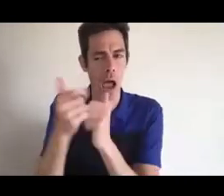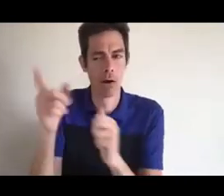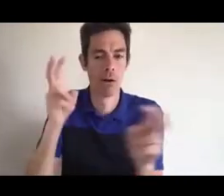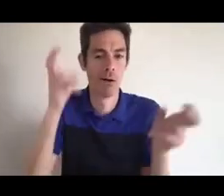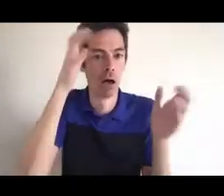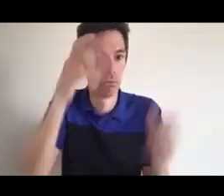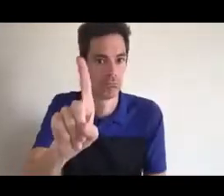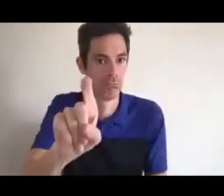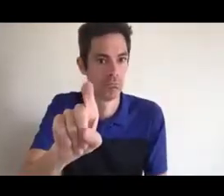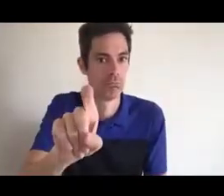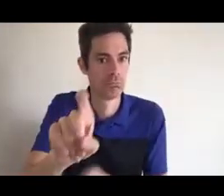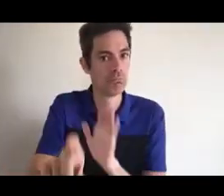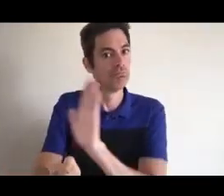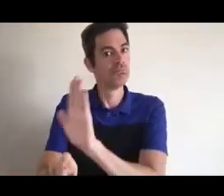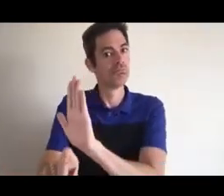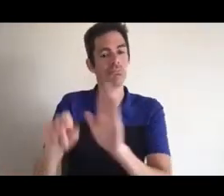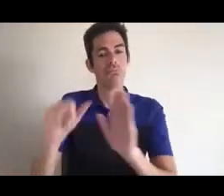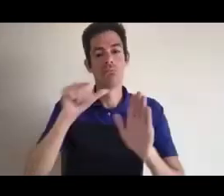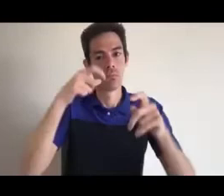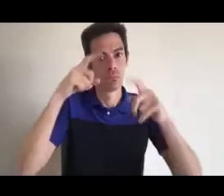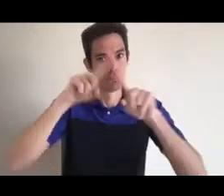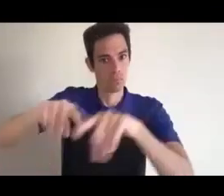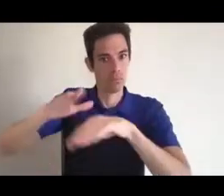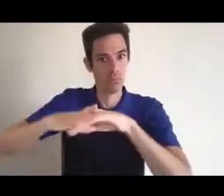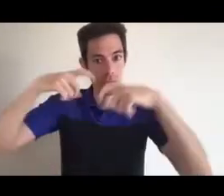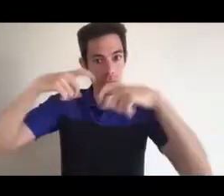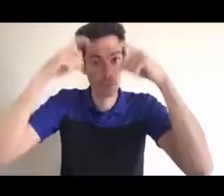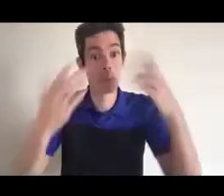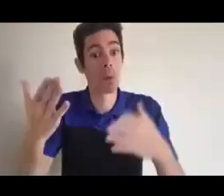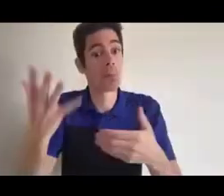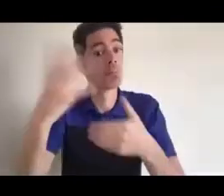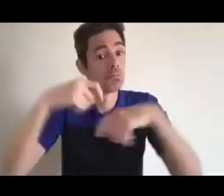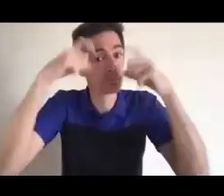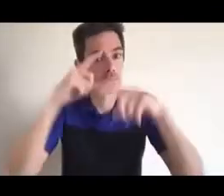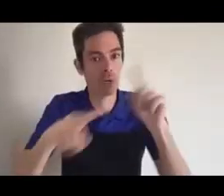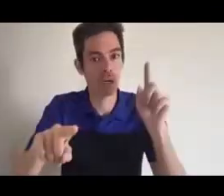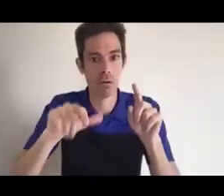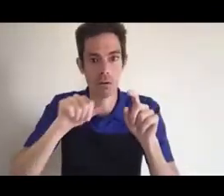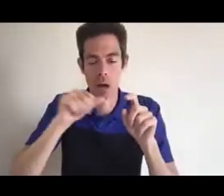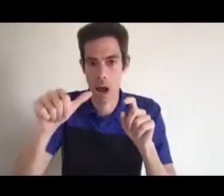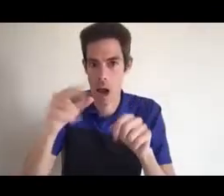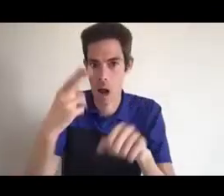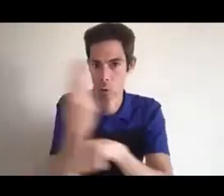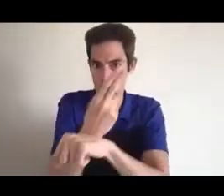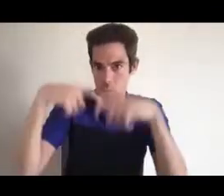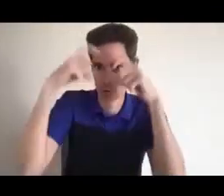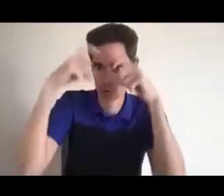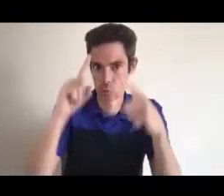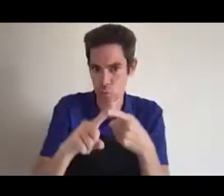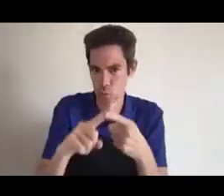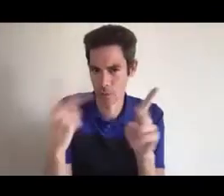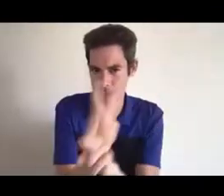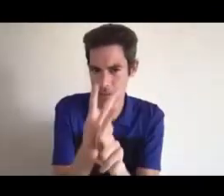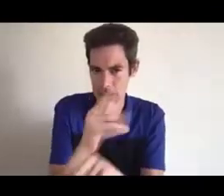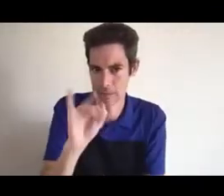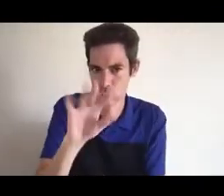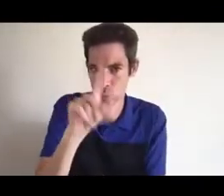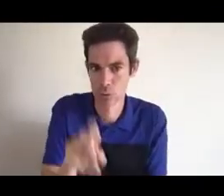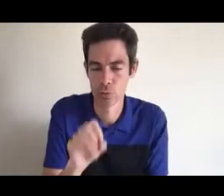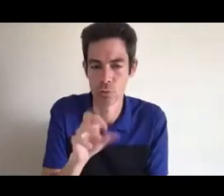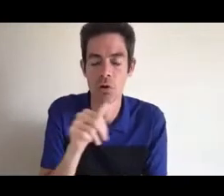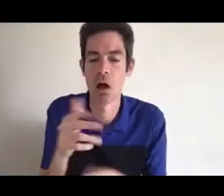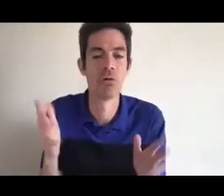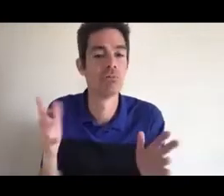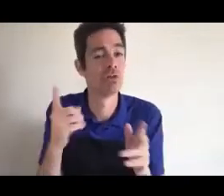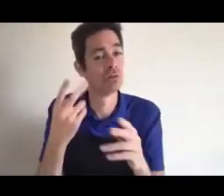hand-based questions. I don't know how, this concept was question mark, signed question mark, but not using the facial expression